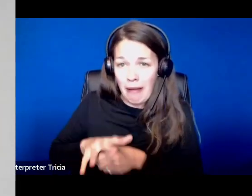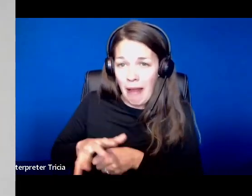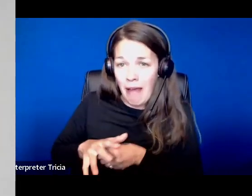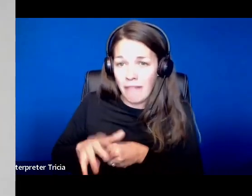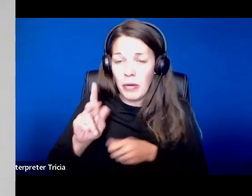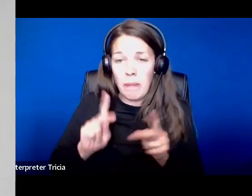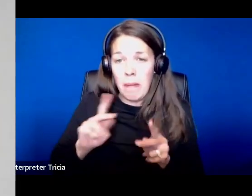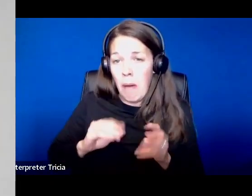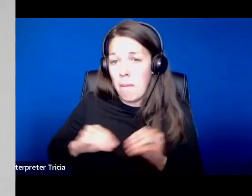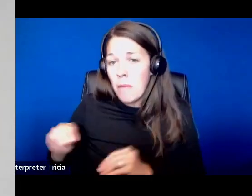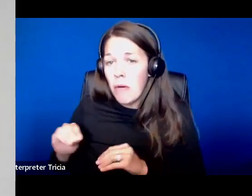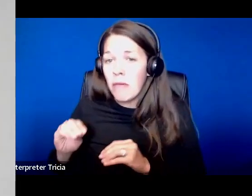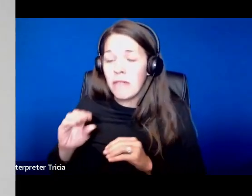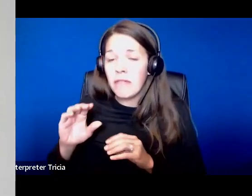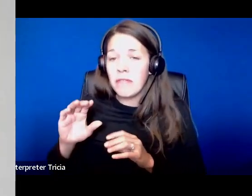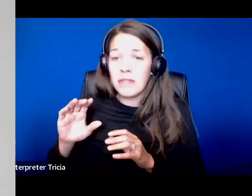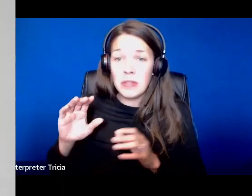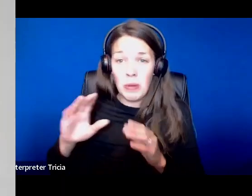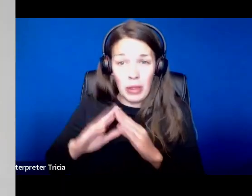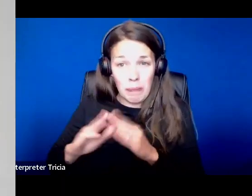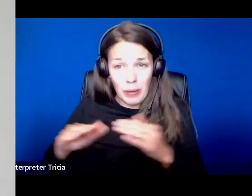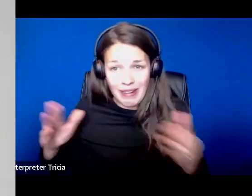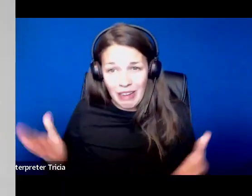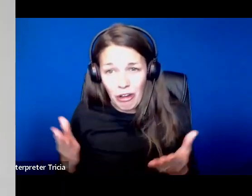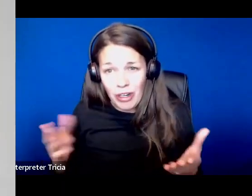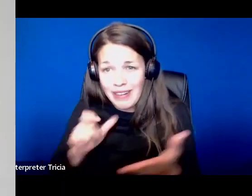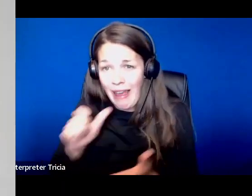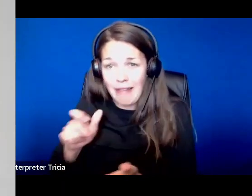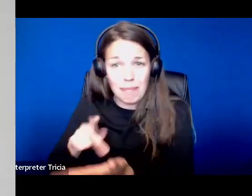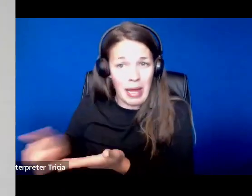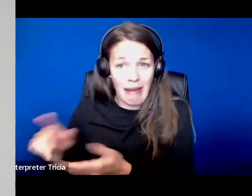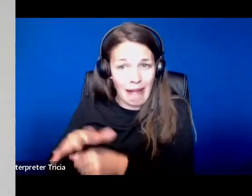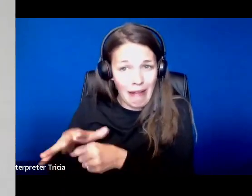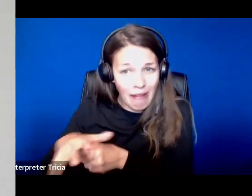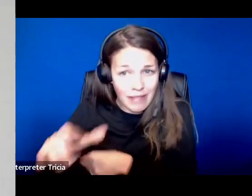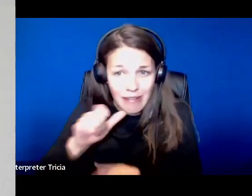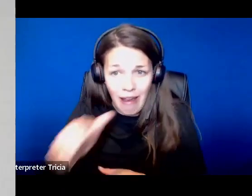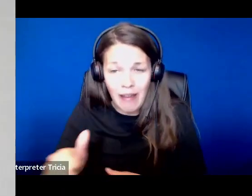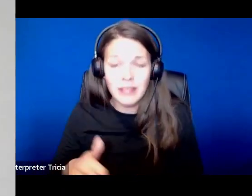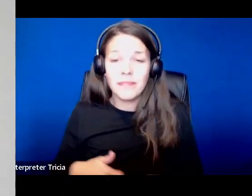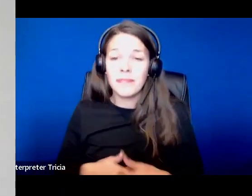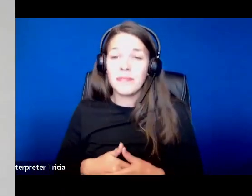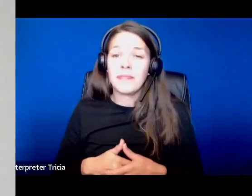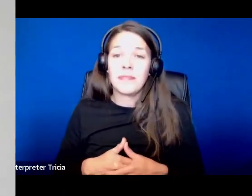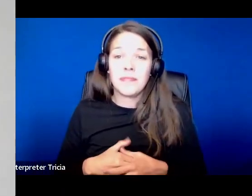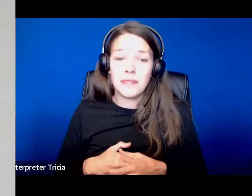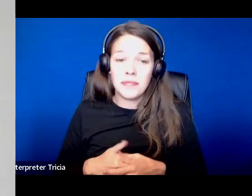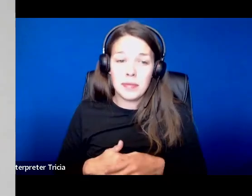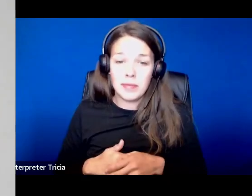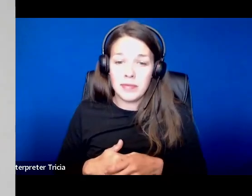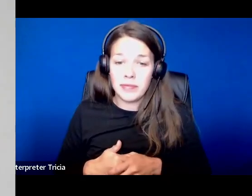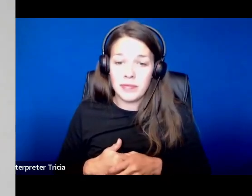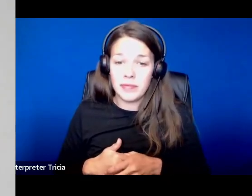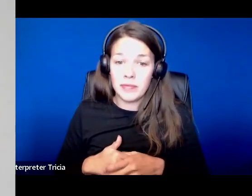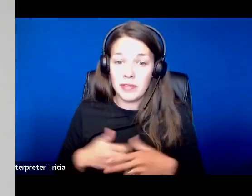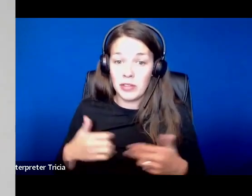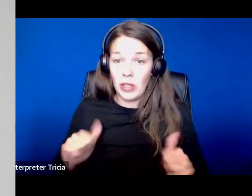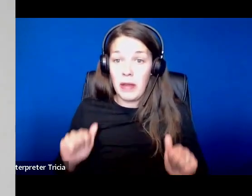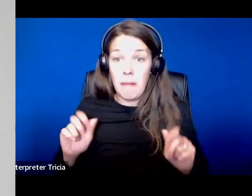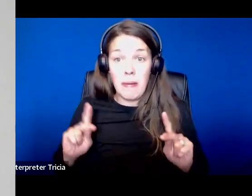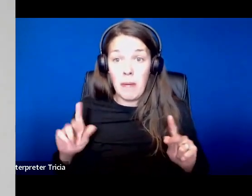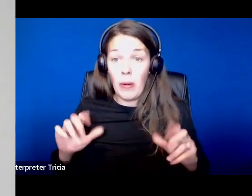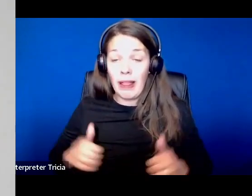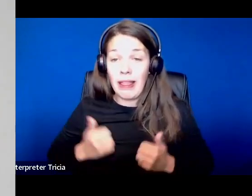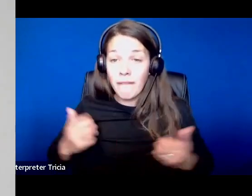the community, unfortunately. And so it's really trying to tap into the folks who are currently living